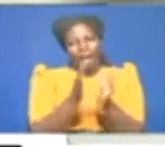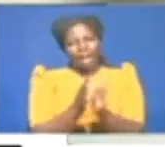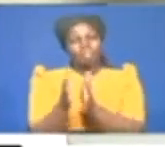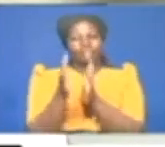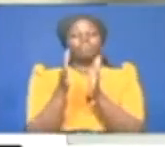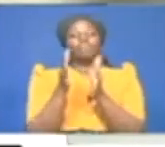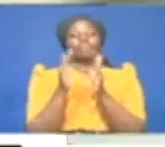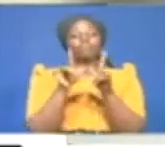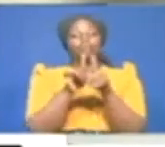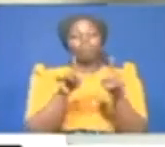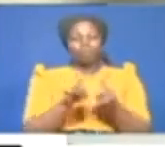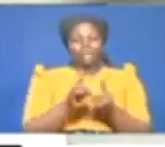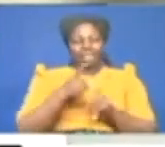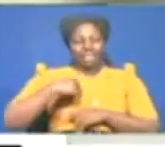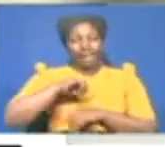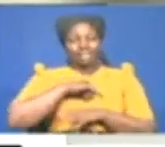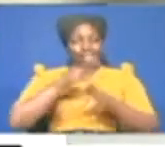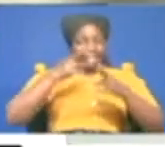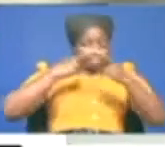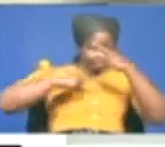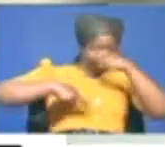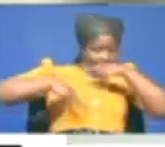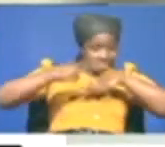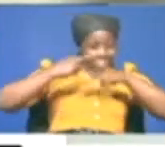And we are reviewing